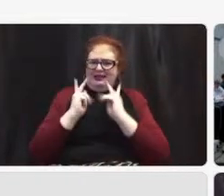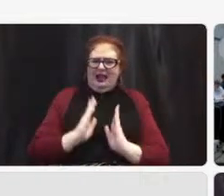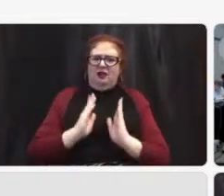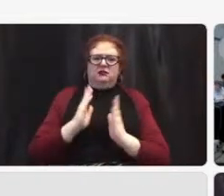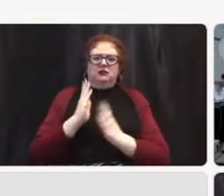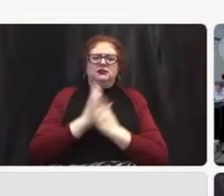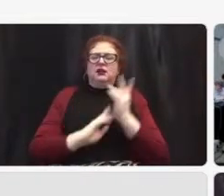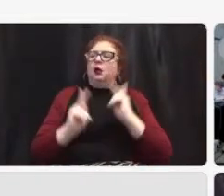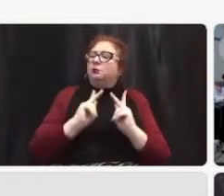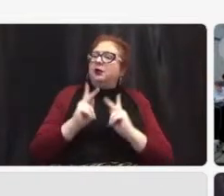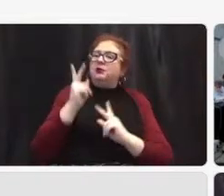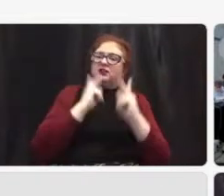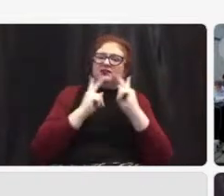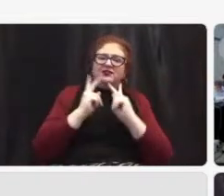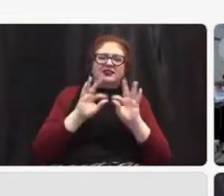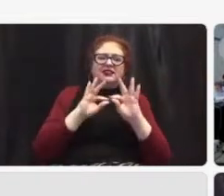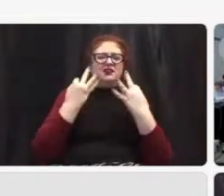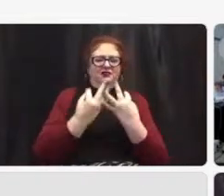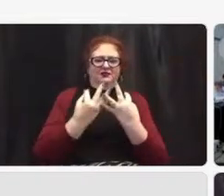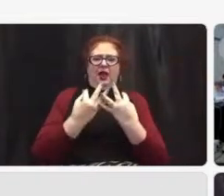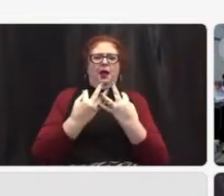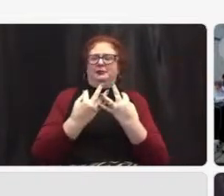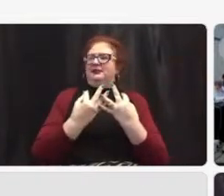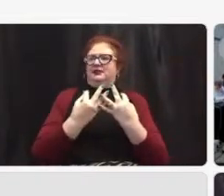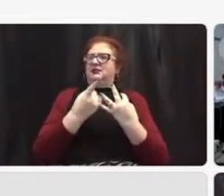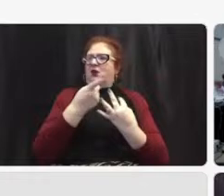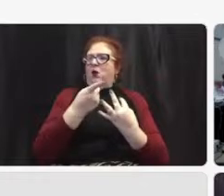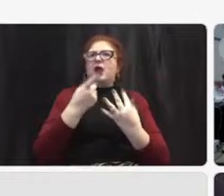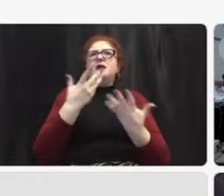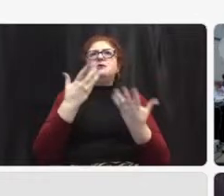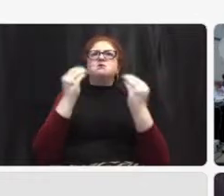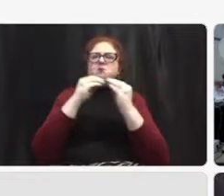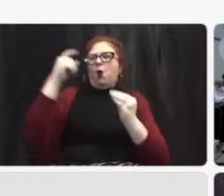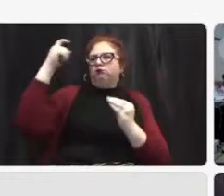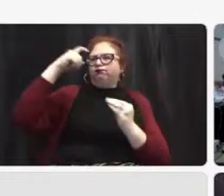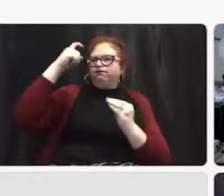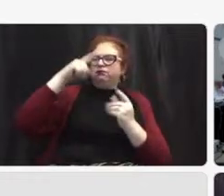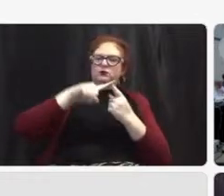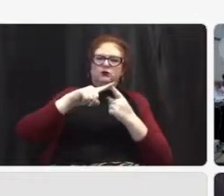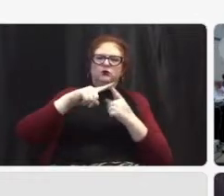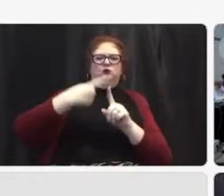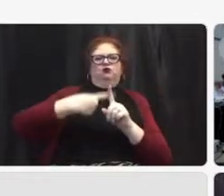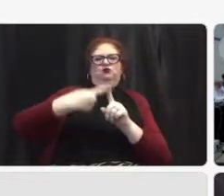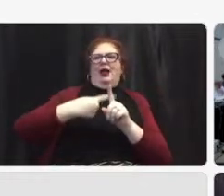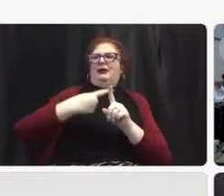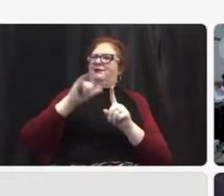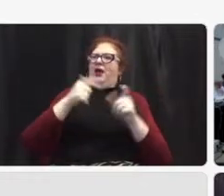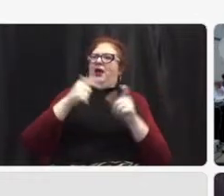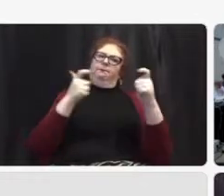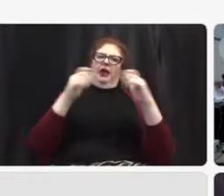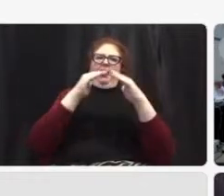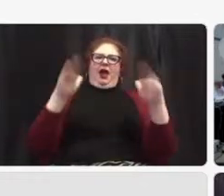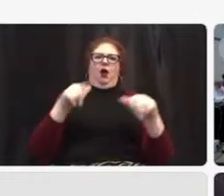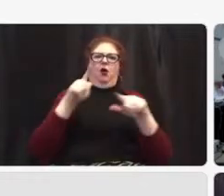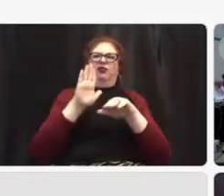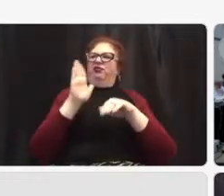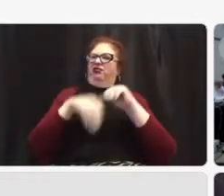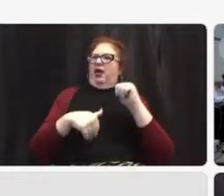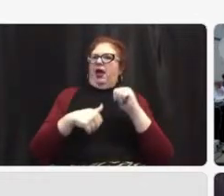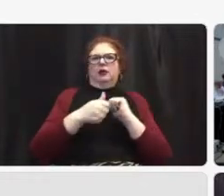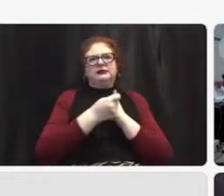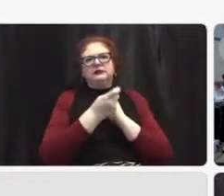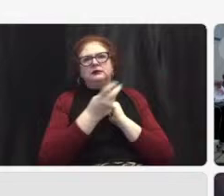it's more economically practical for them to rent a whole house as opposed to multiple hotel rooms. People are in town for